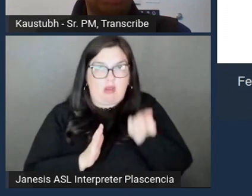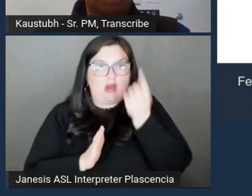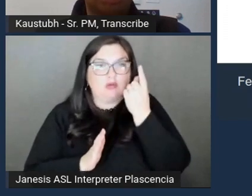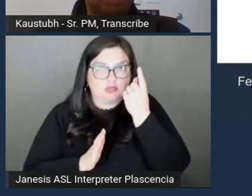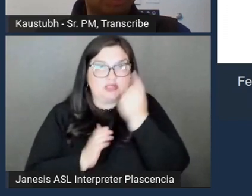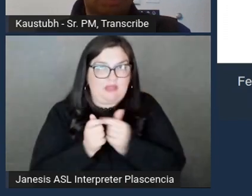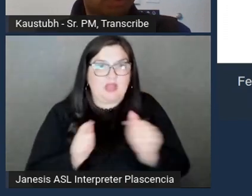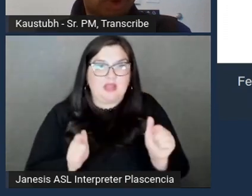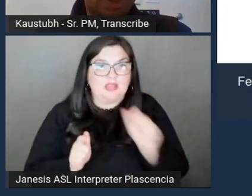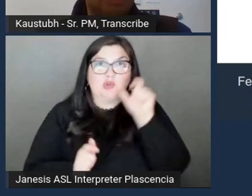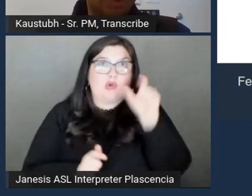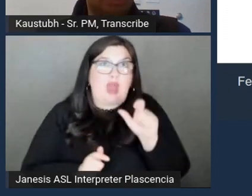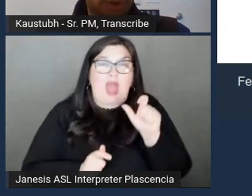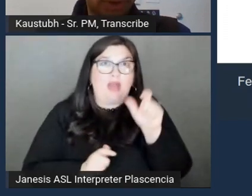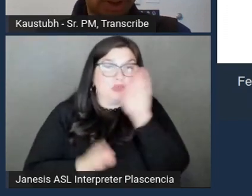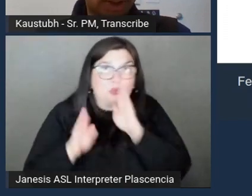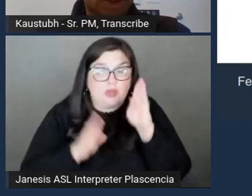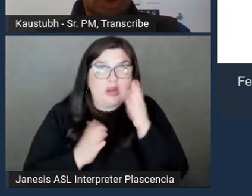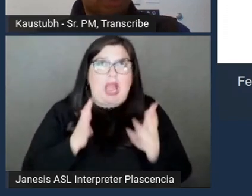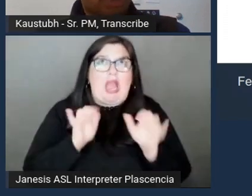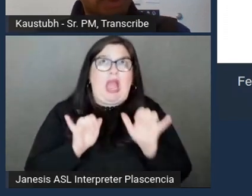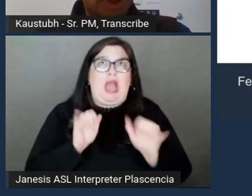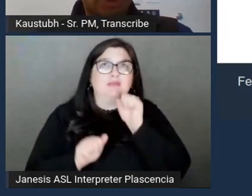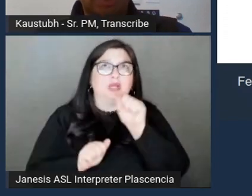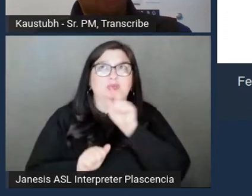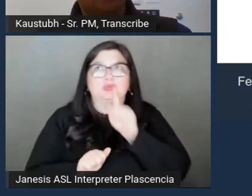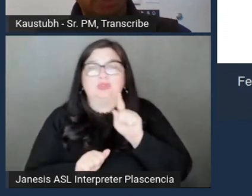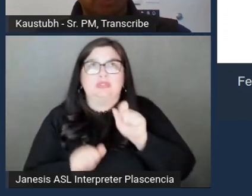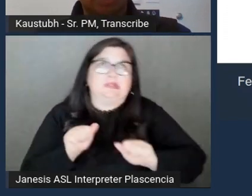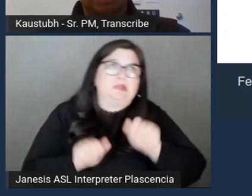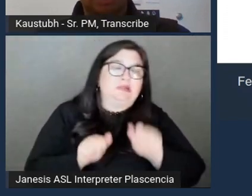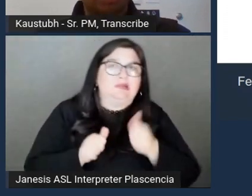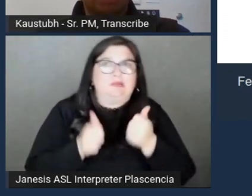selecting what language it was. Our machine